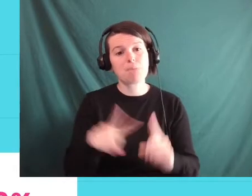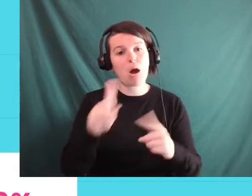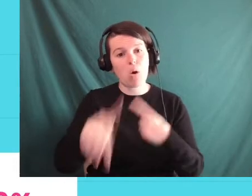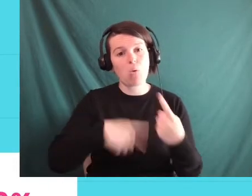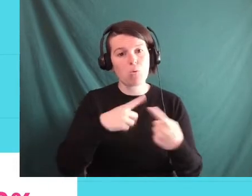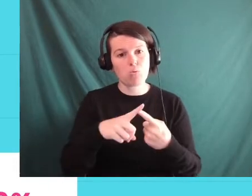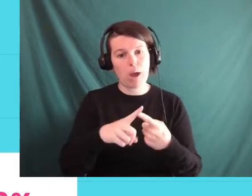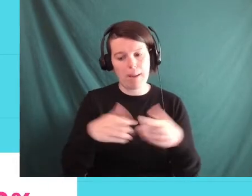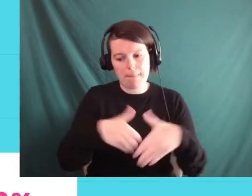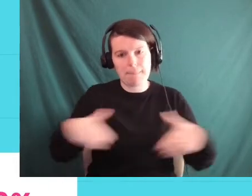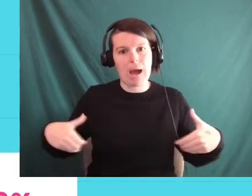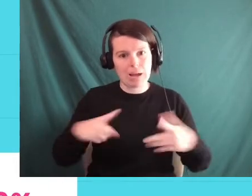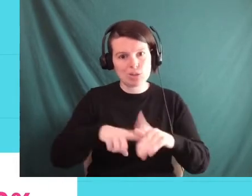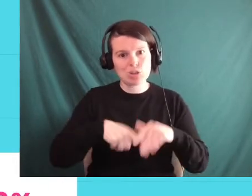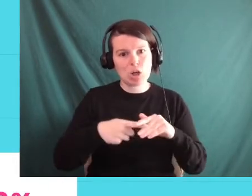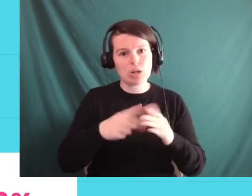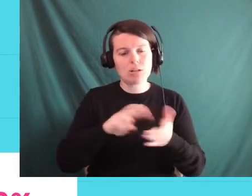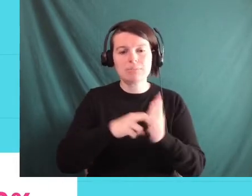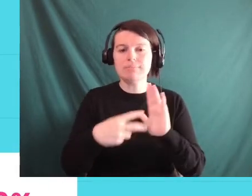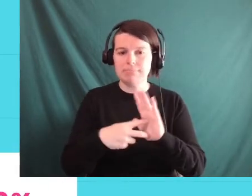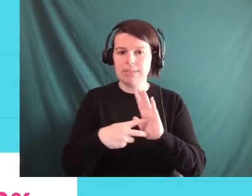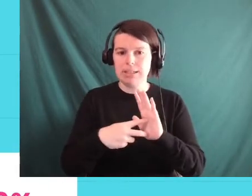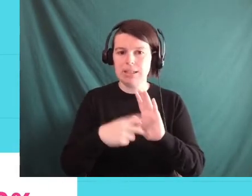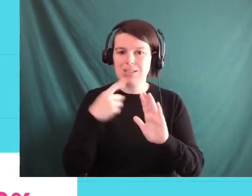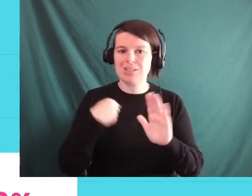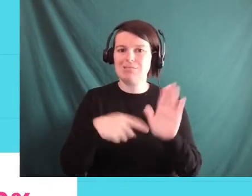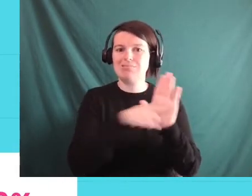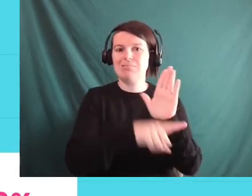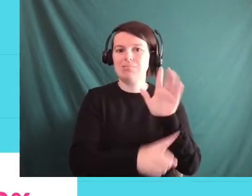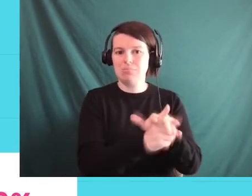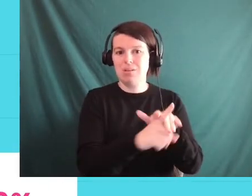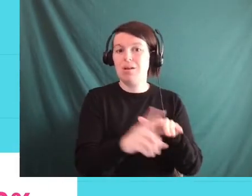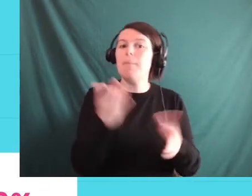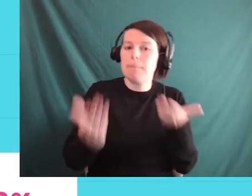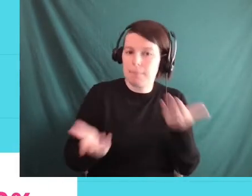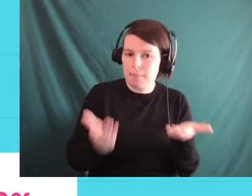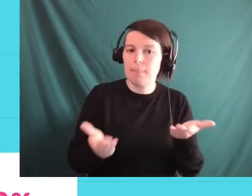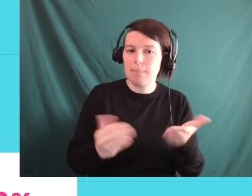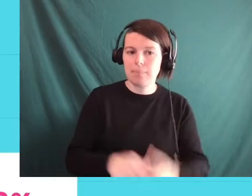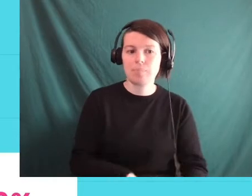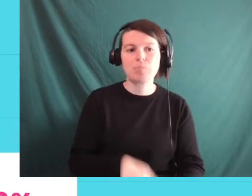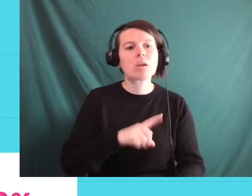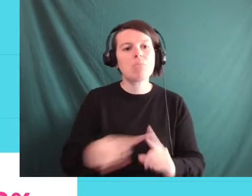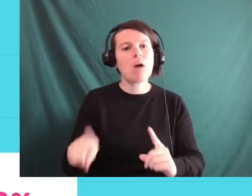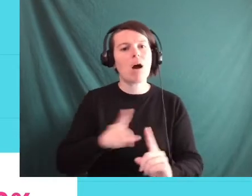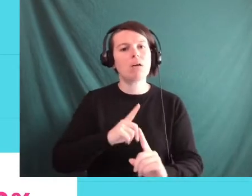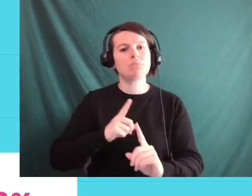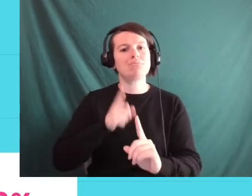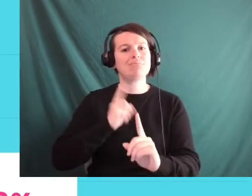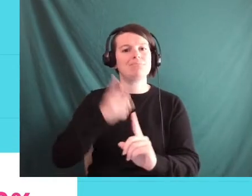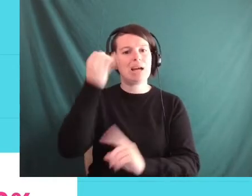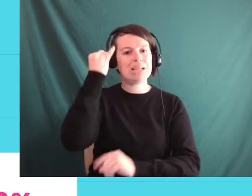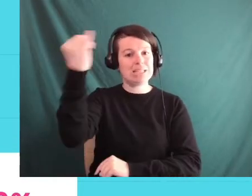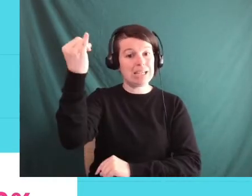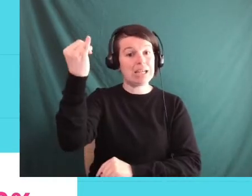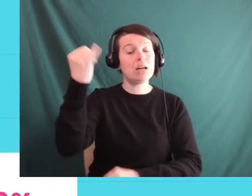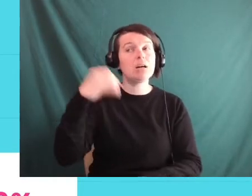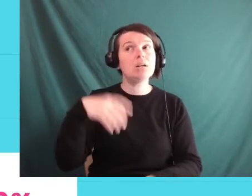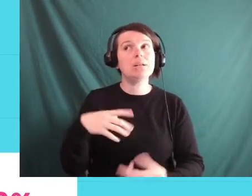you're probably going to come up with one of these negative side effects. But the idea is that if